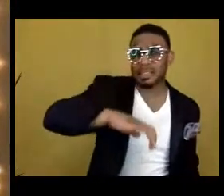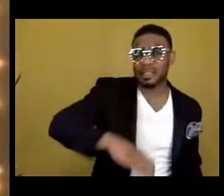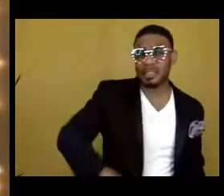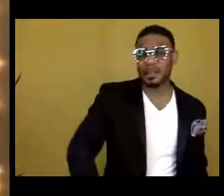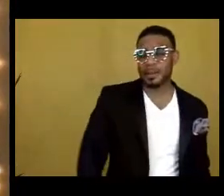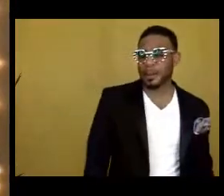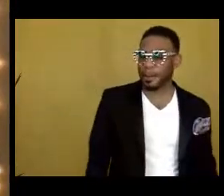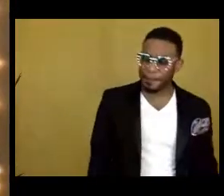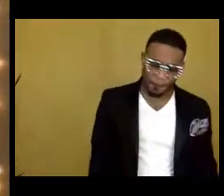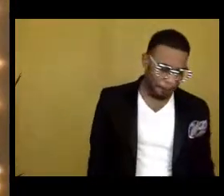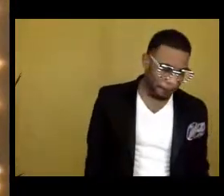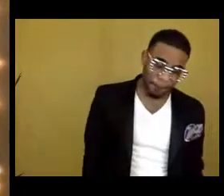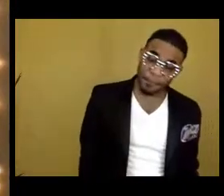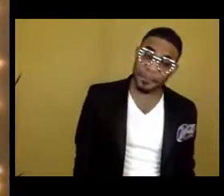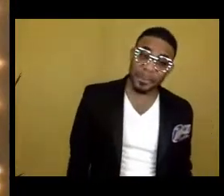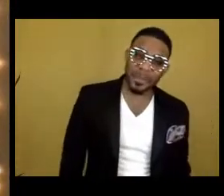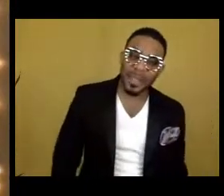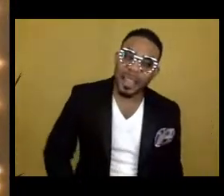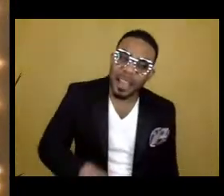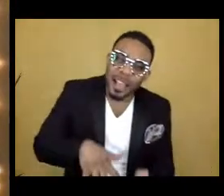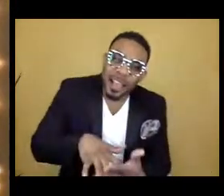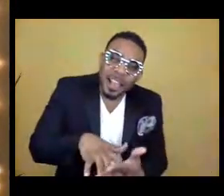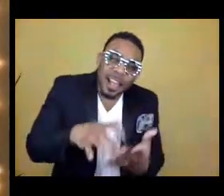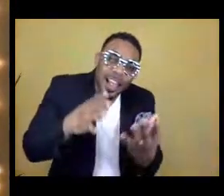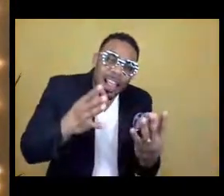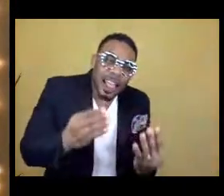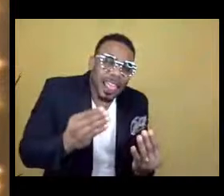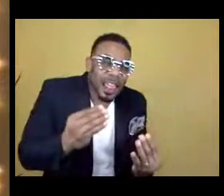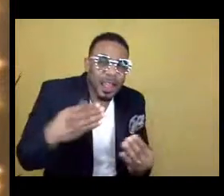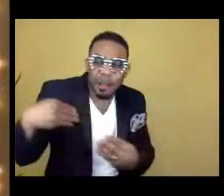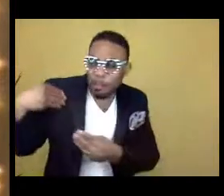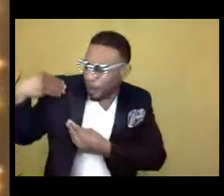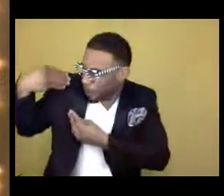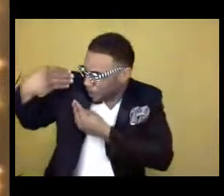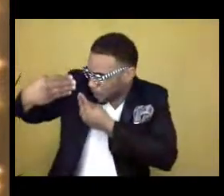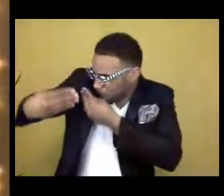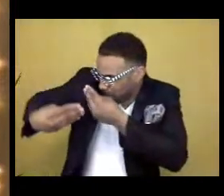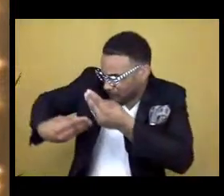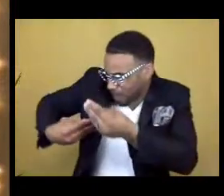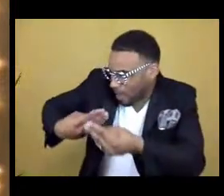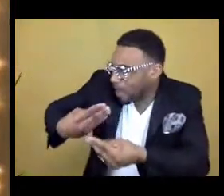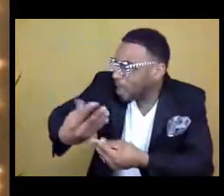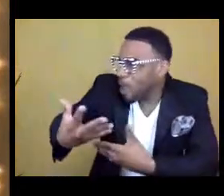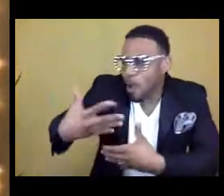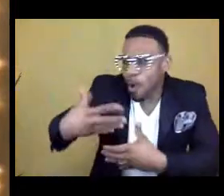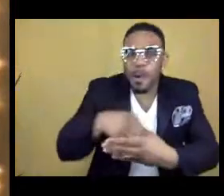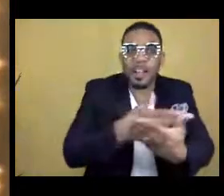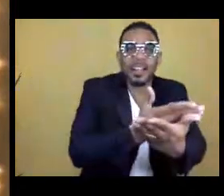irony, in the fractured heirlooms